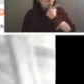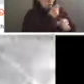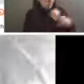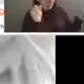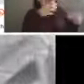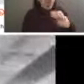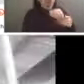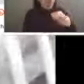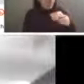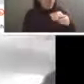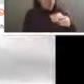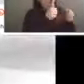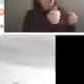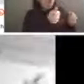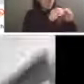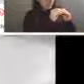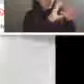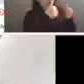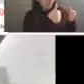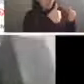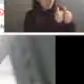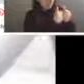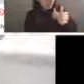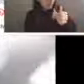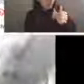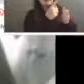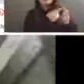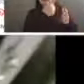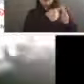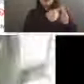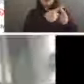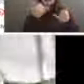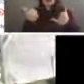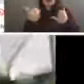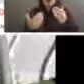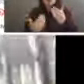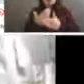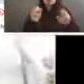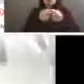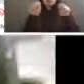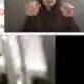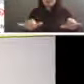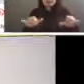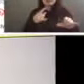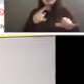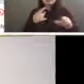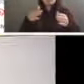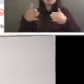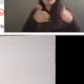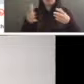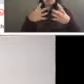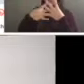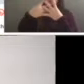if the bag is clear, it then follows through another subsystem that takes the bags to a sortation system.